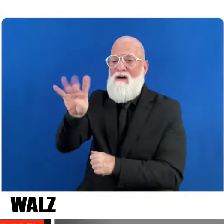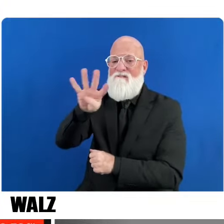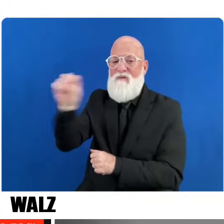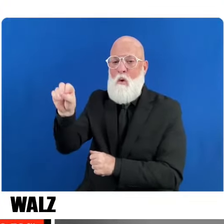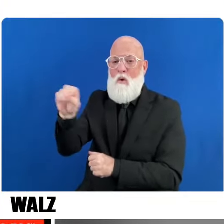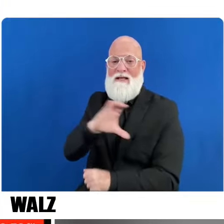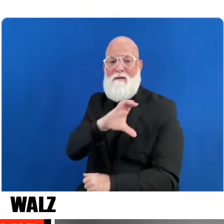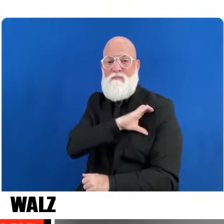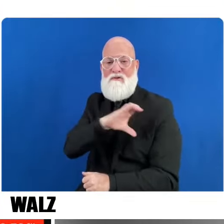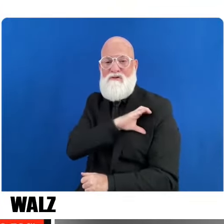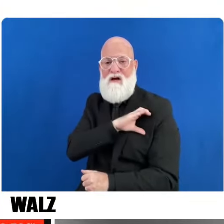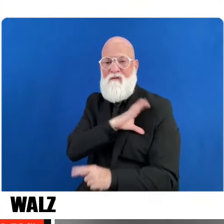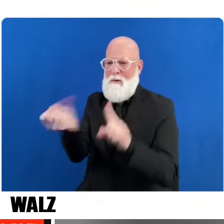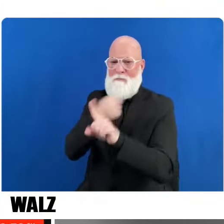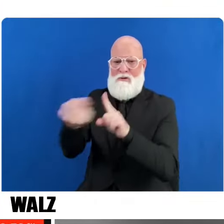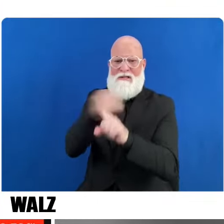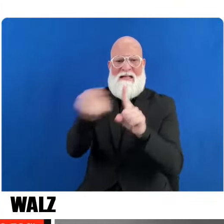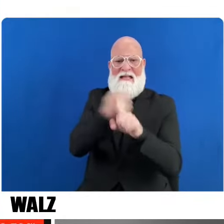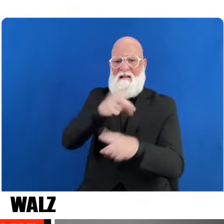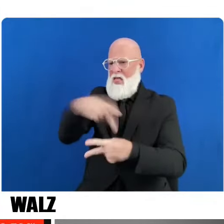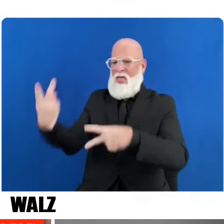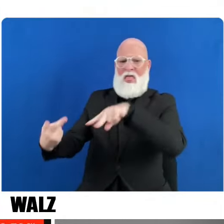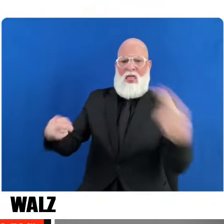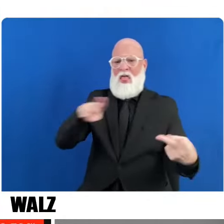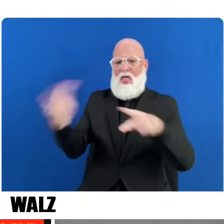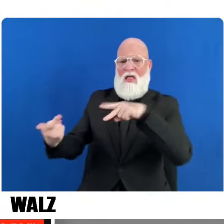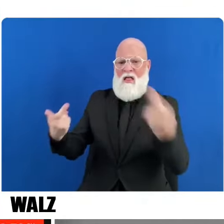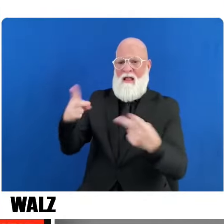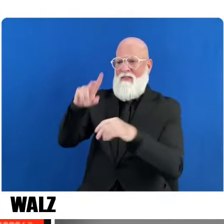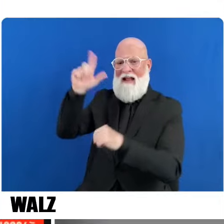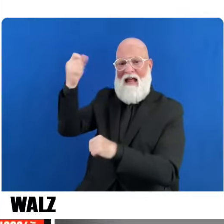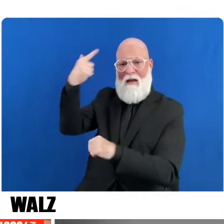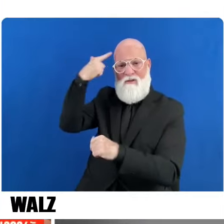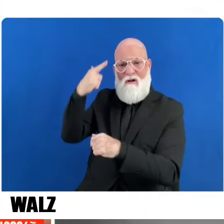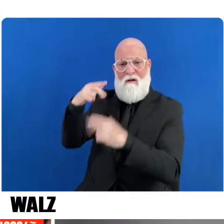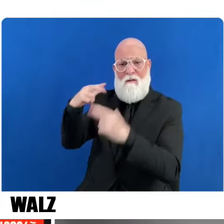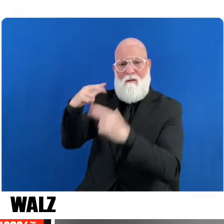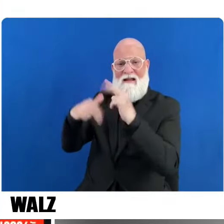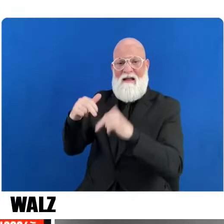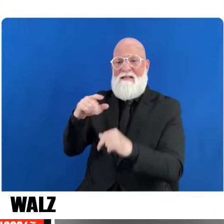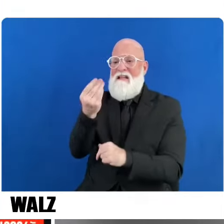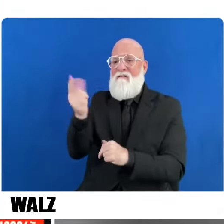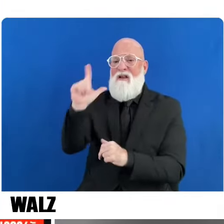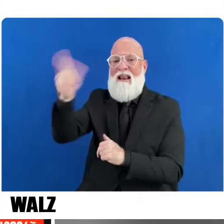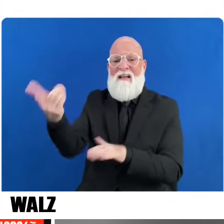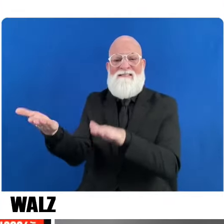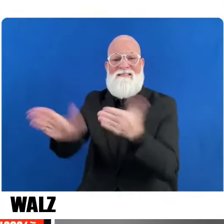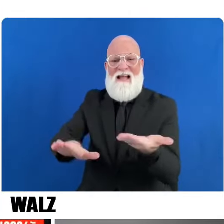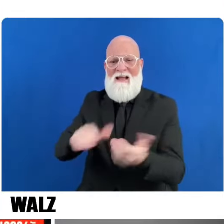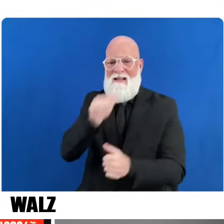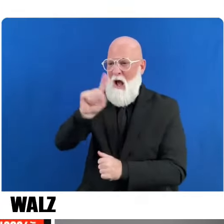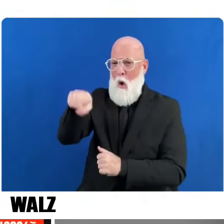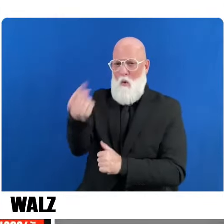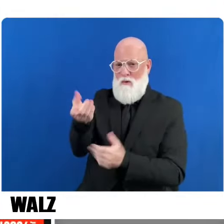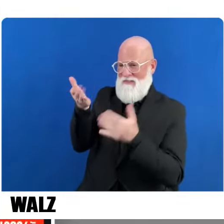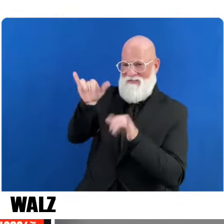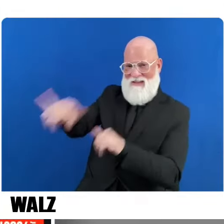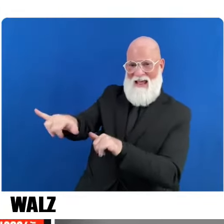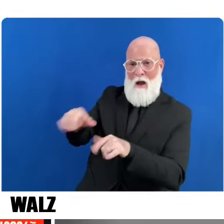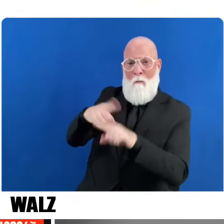that day, some with the American flag, several later died. And it wasn't just in there. In Minnesota, a group gathered on the state